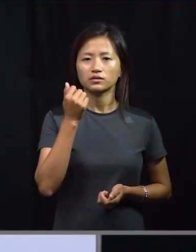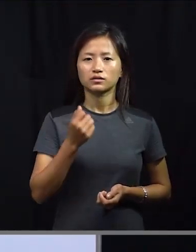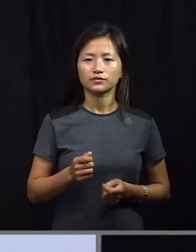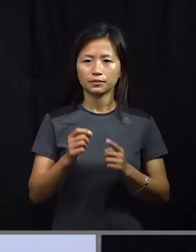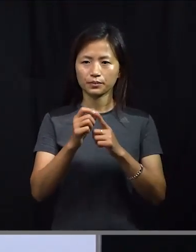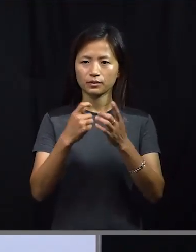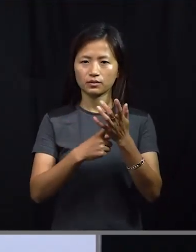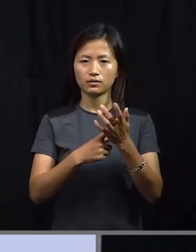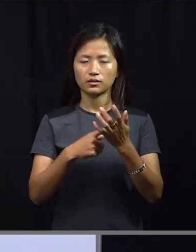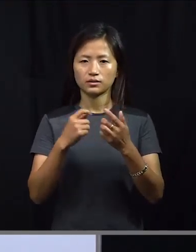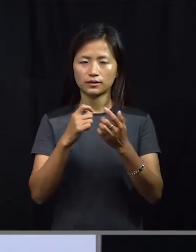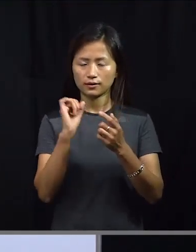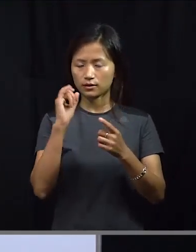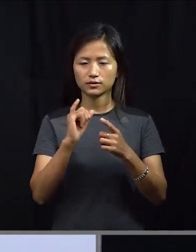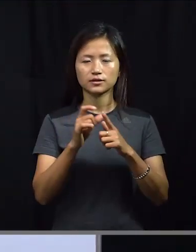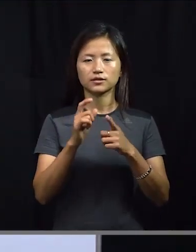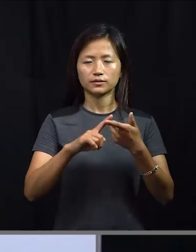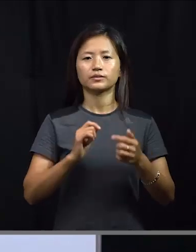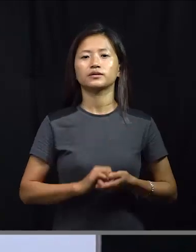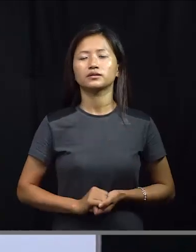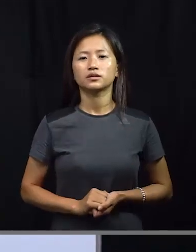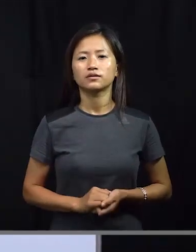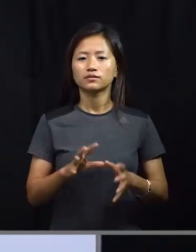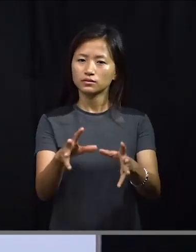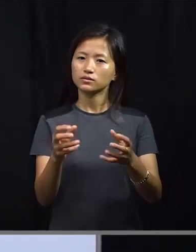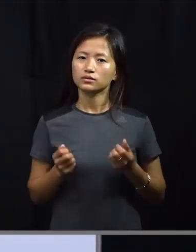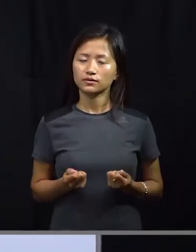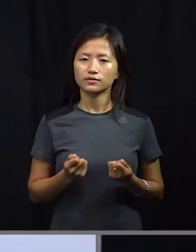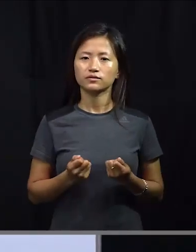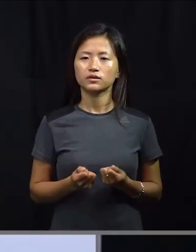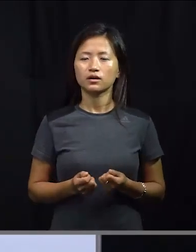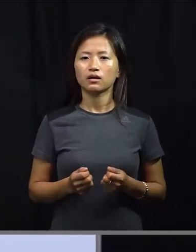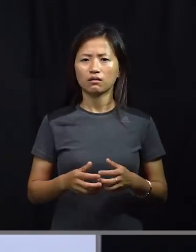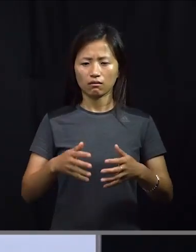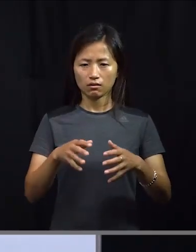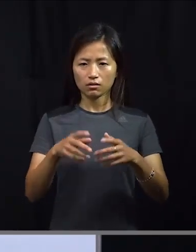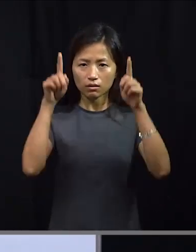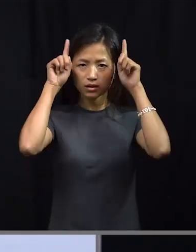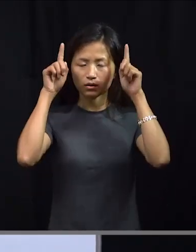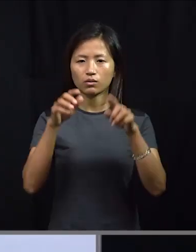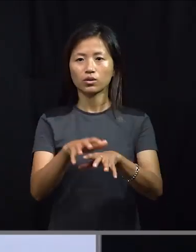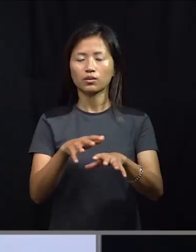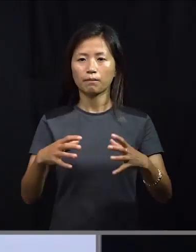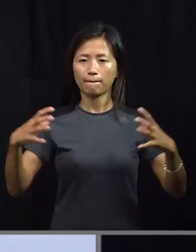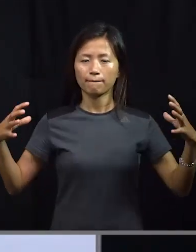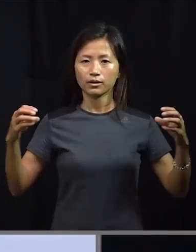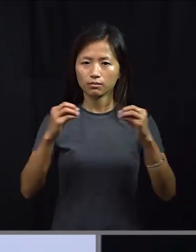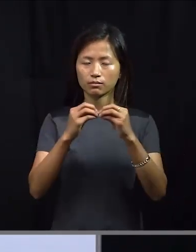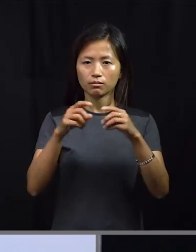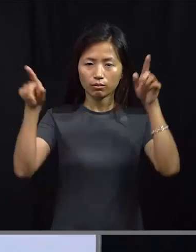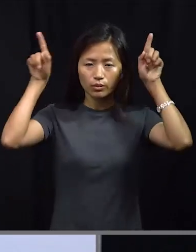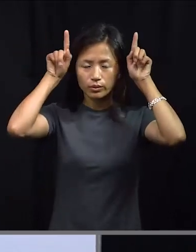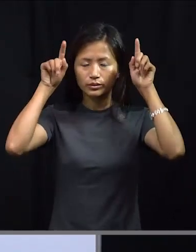bride, okay, or the girl's father receives a cow or a bull or even the pair,